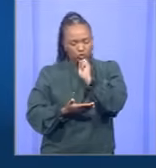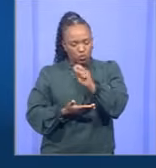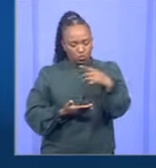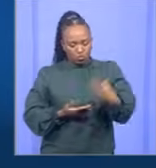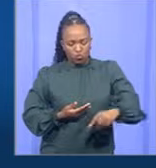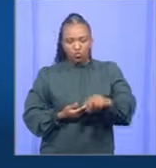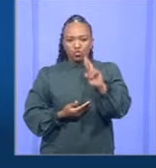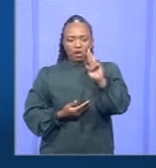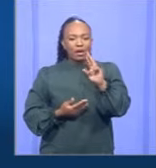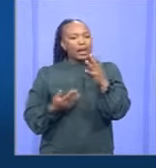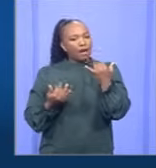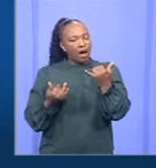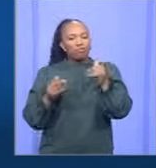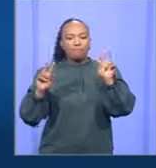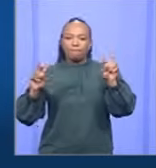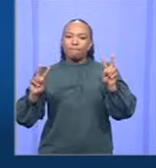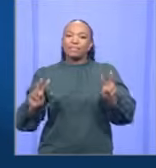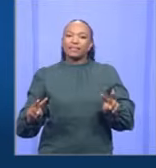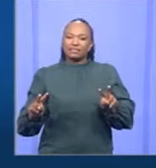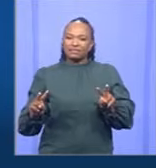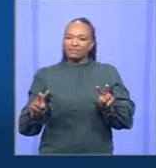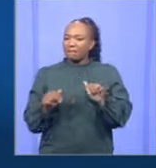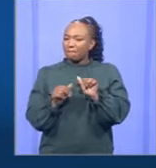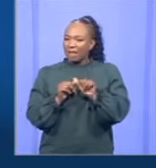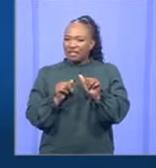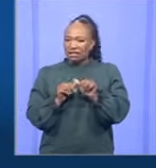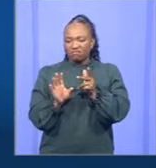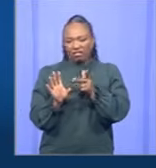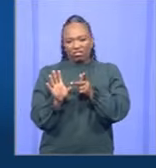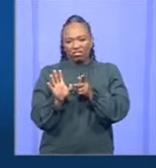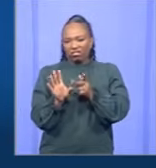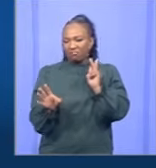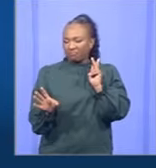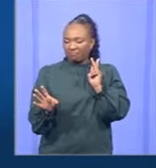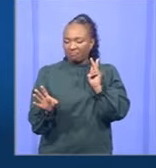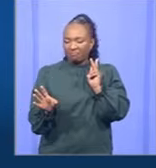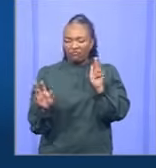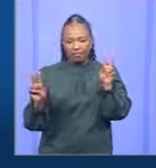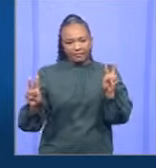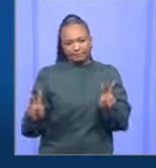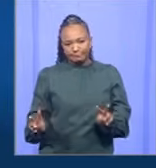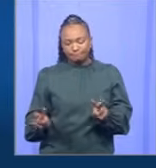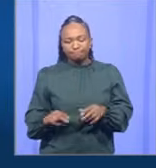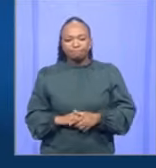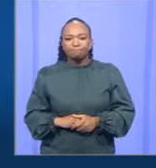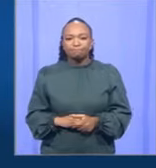o ikhutšitše sehlare sa muši ke go katoga.